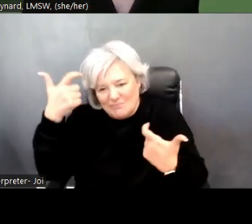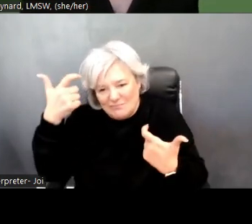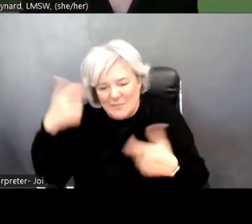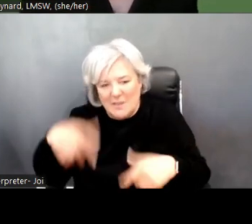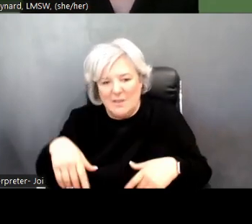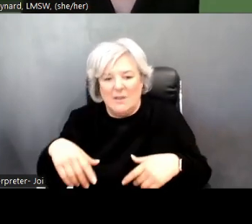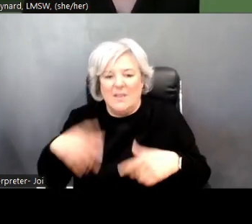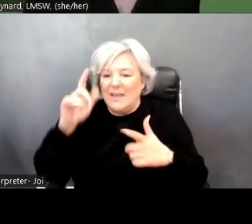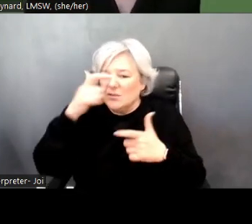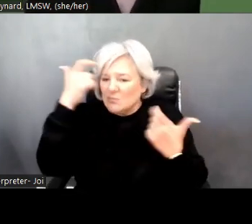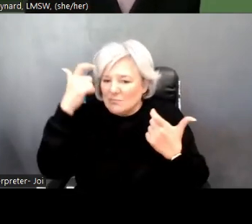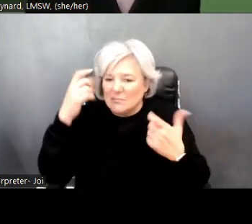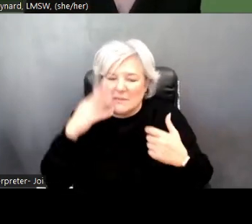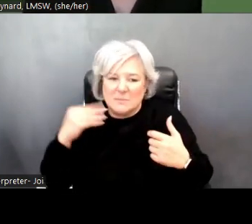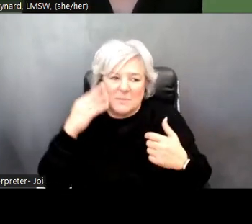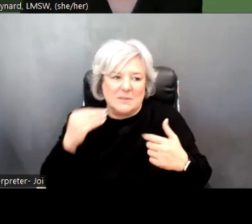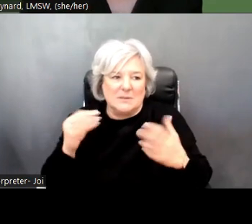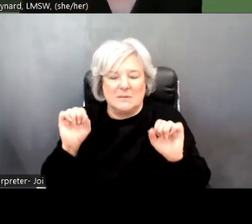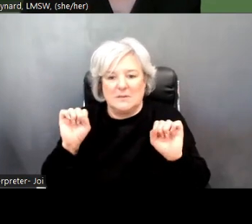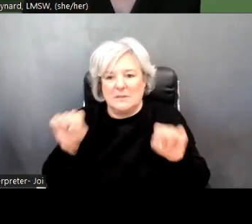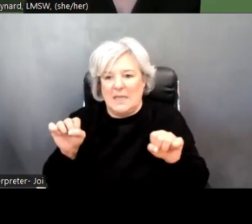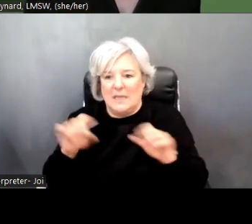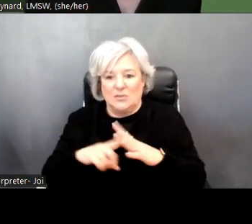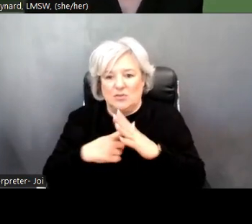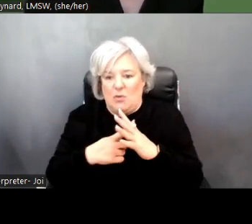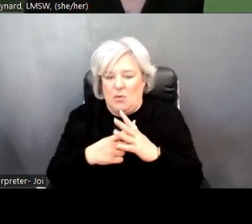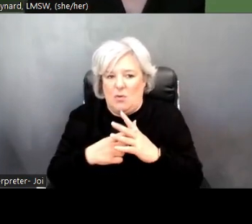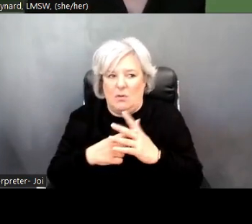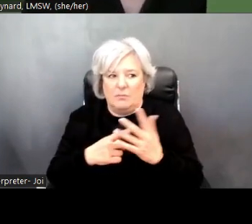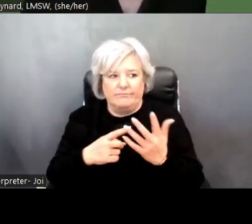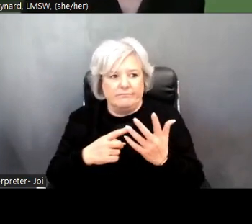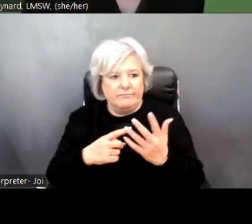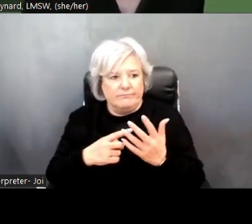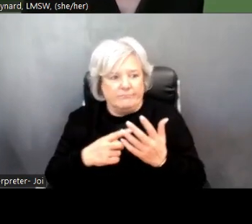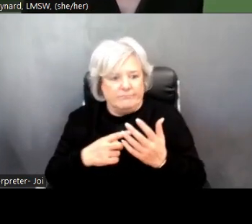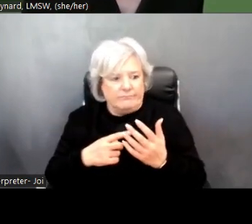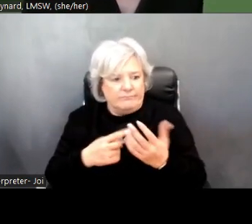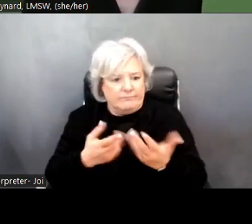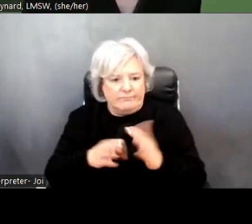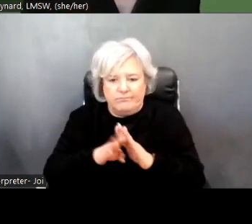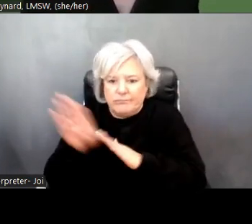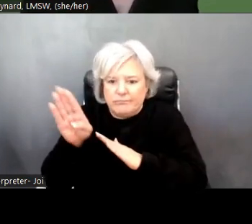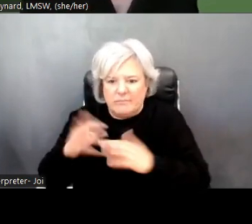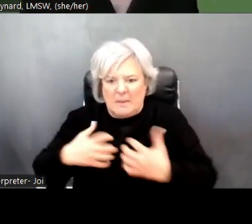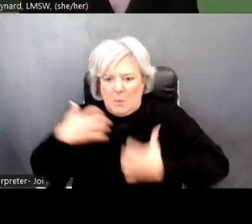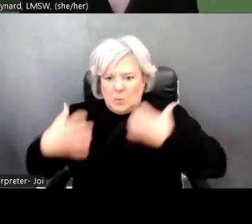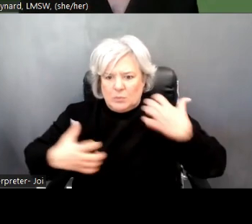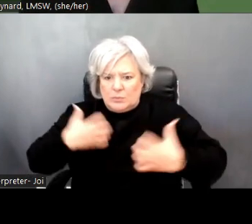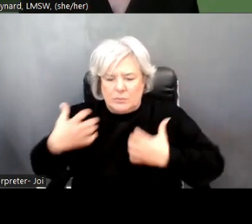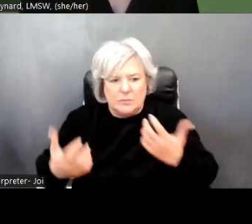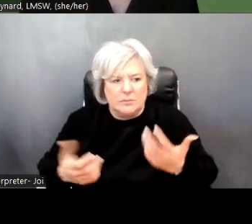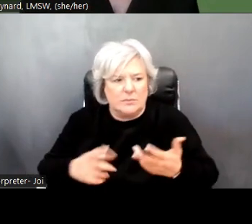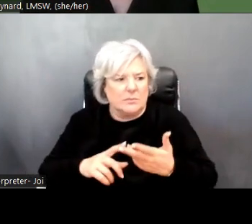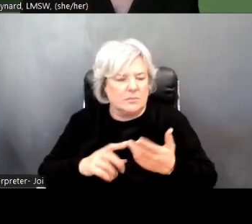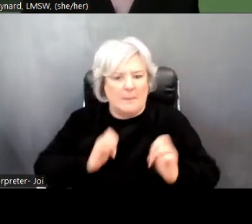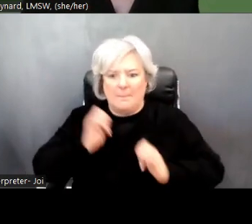Traumatic experiences can initiate strong emotions and physical reactions that can persist long